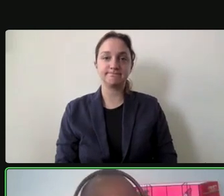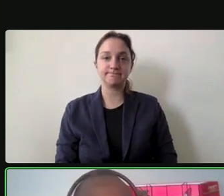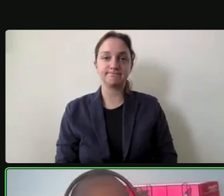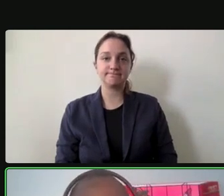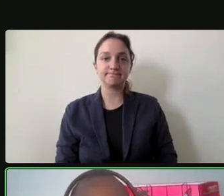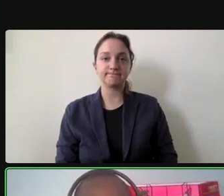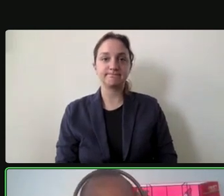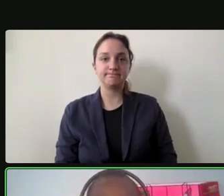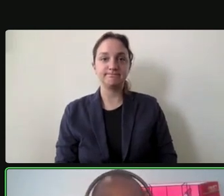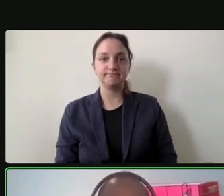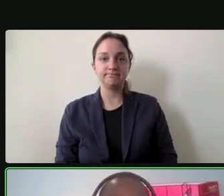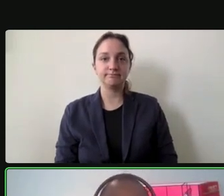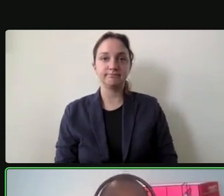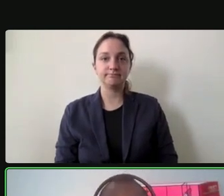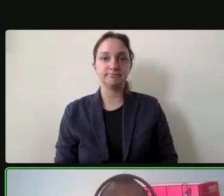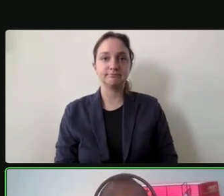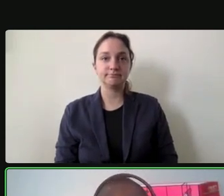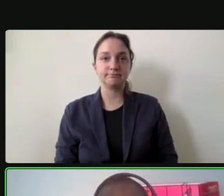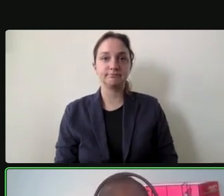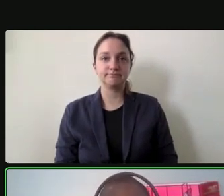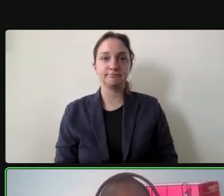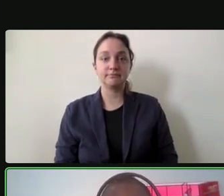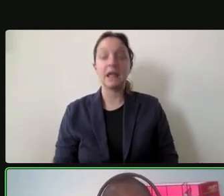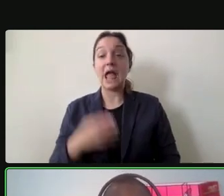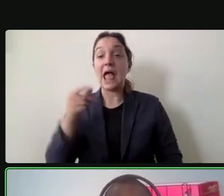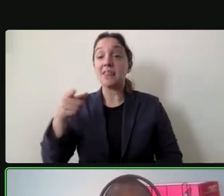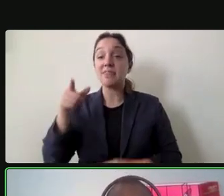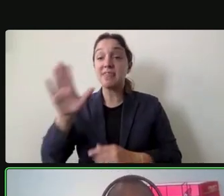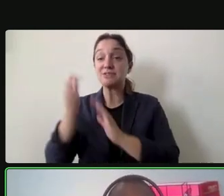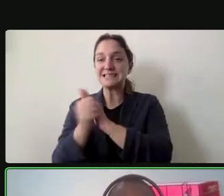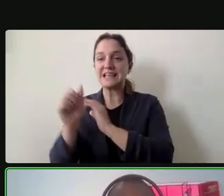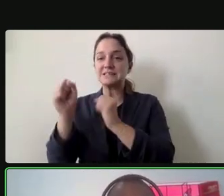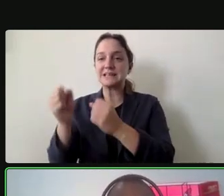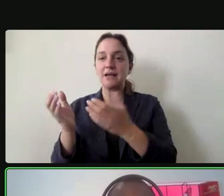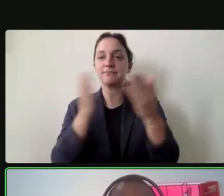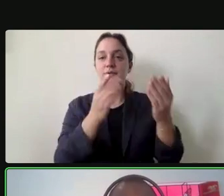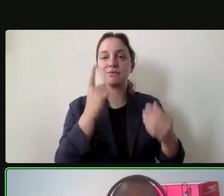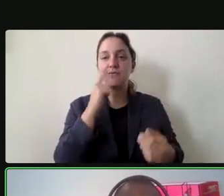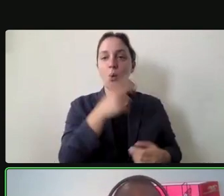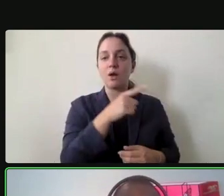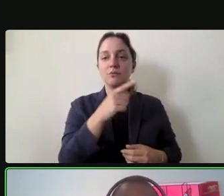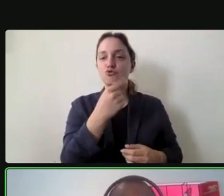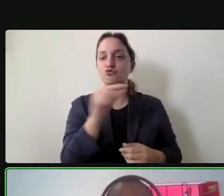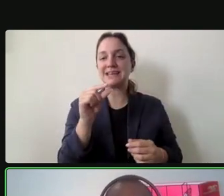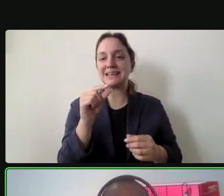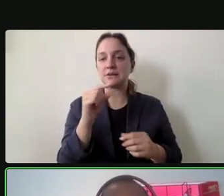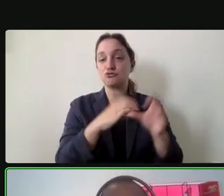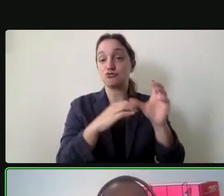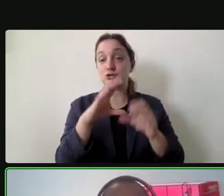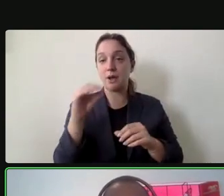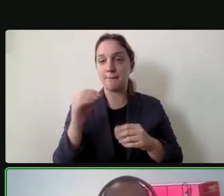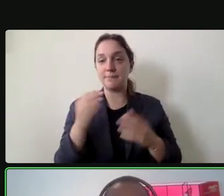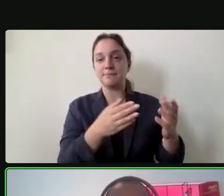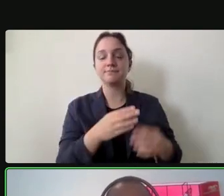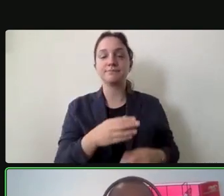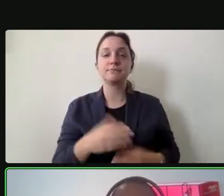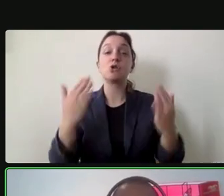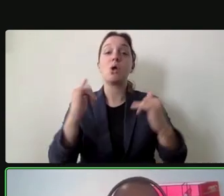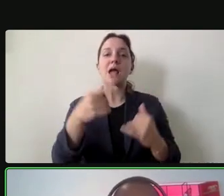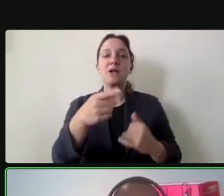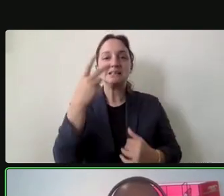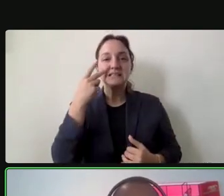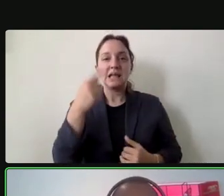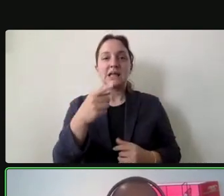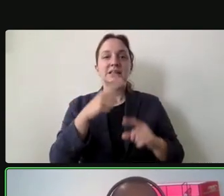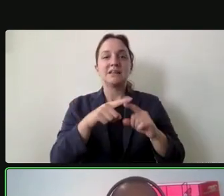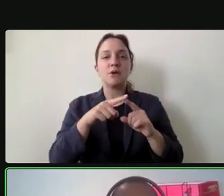These are the communities that we hired from. They're the highest crime communities in New York City, in Brooklyn and Harlem and in